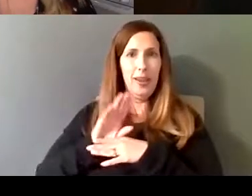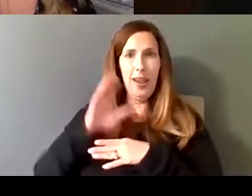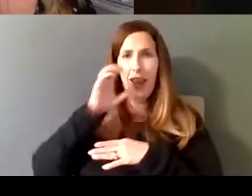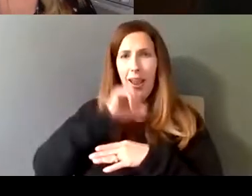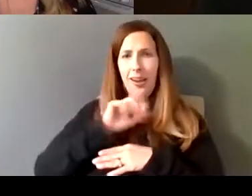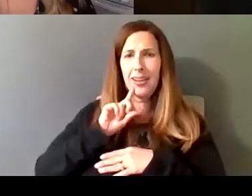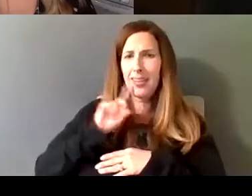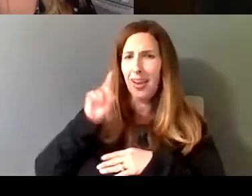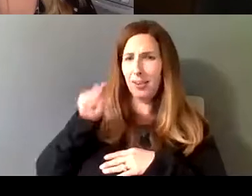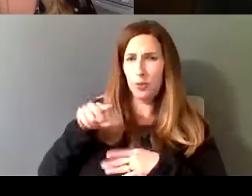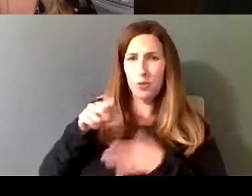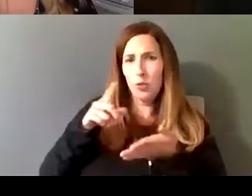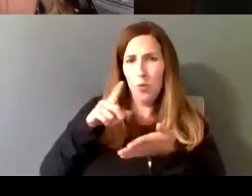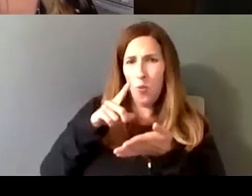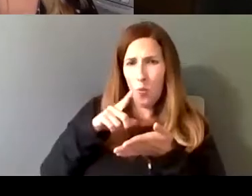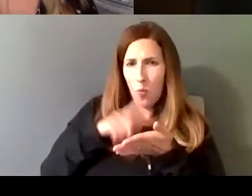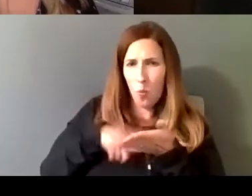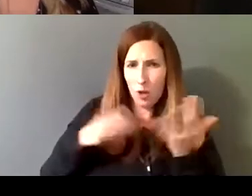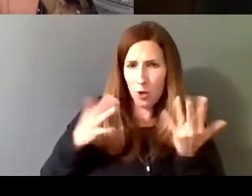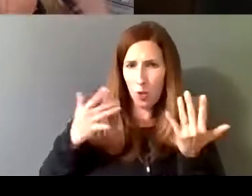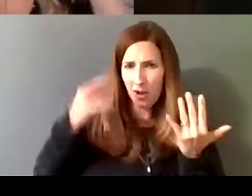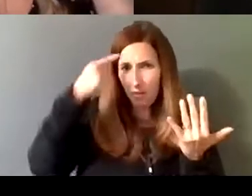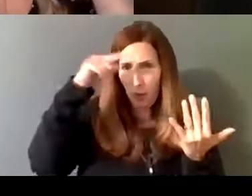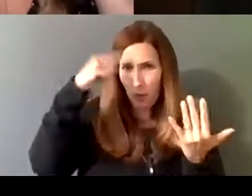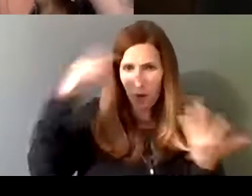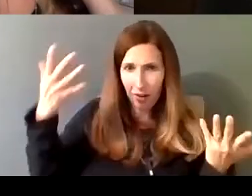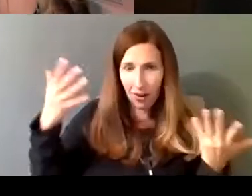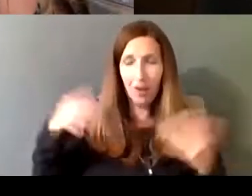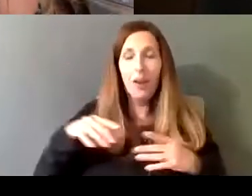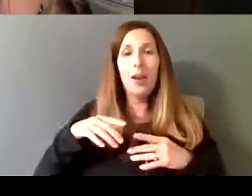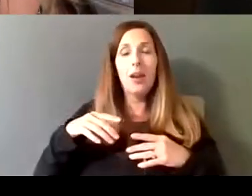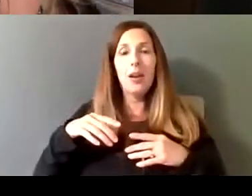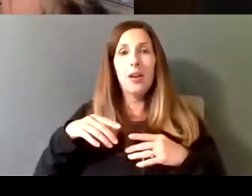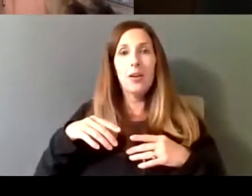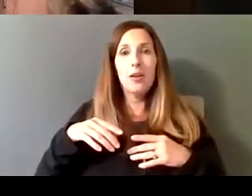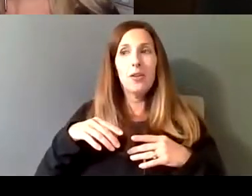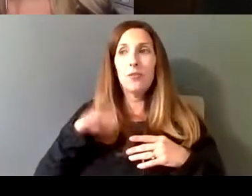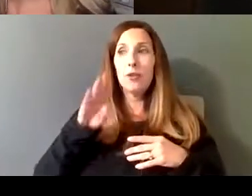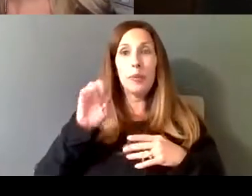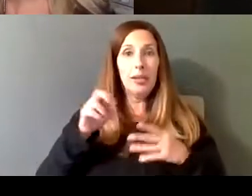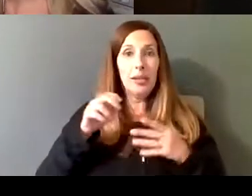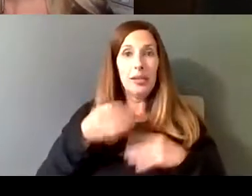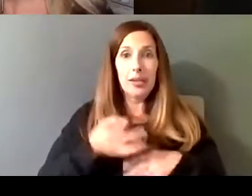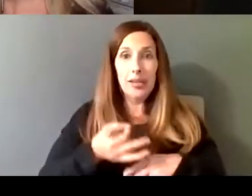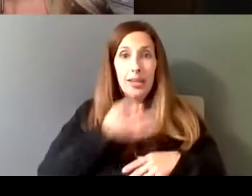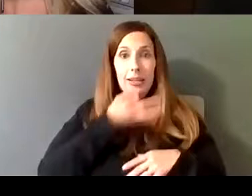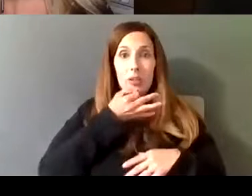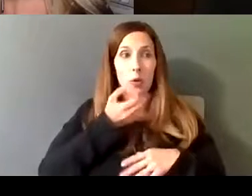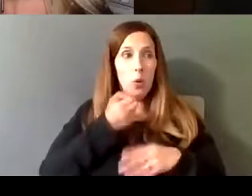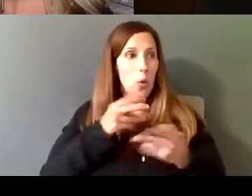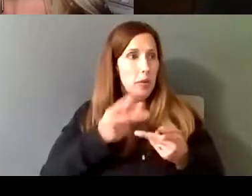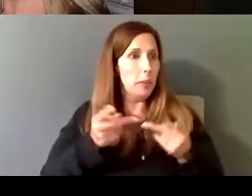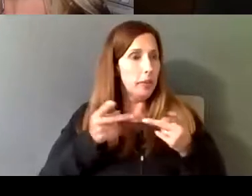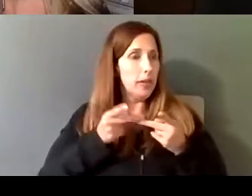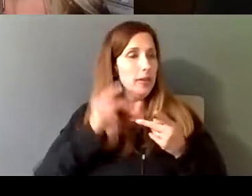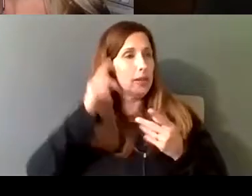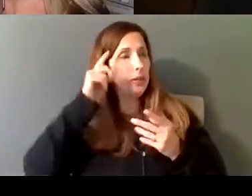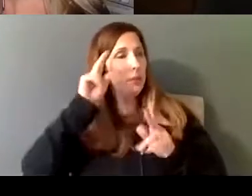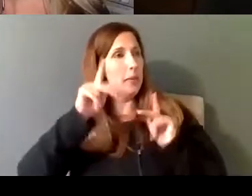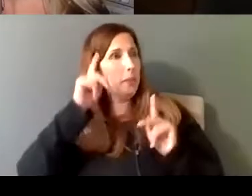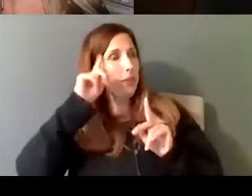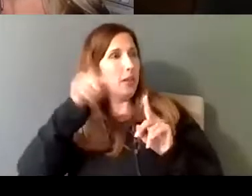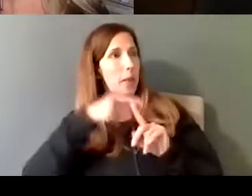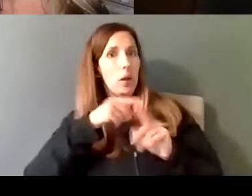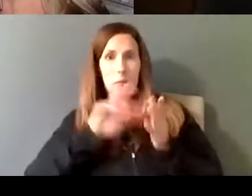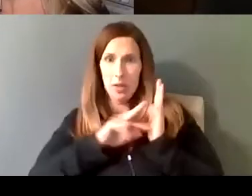we waiting for? Because when it comes to being the expert or the place that people think about, they'll think about your